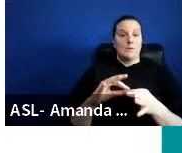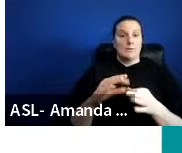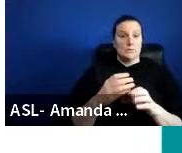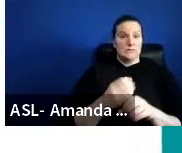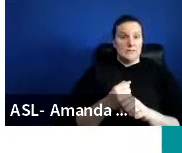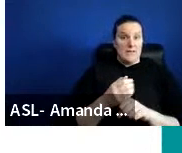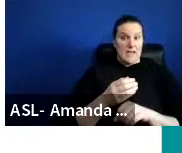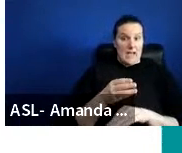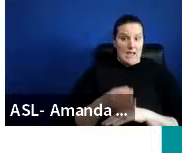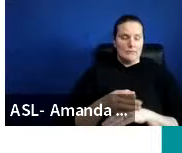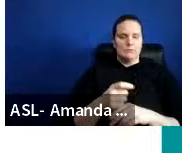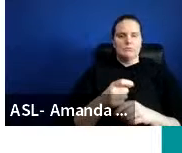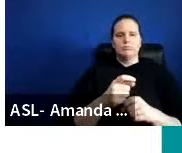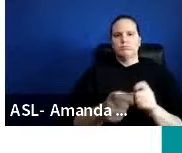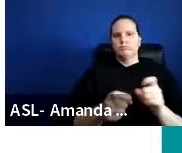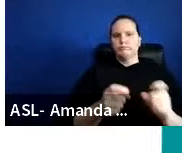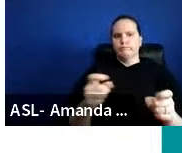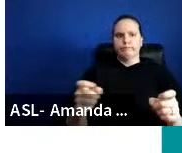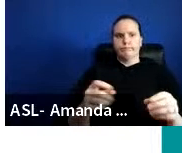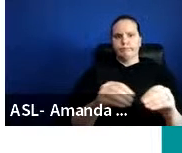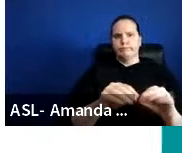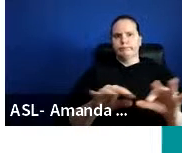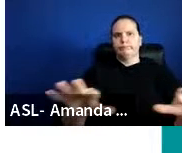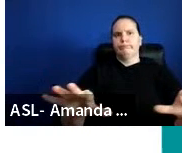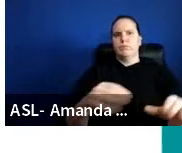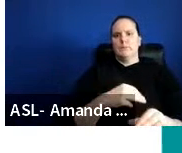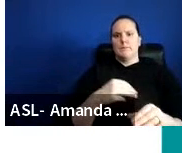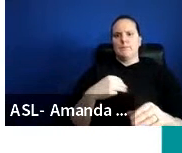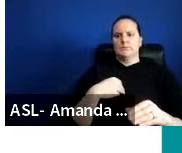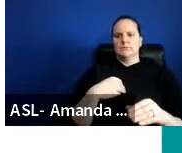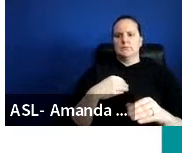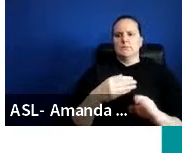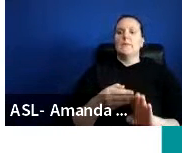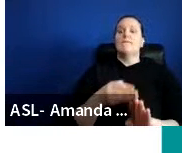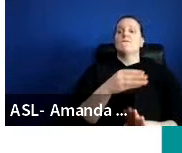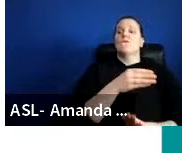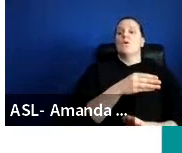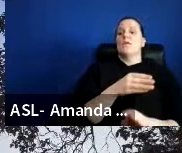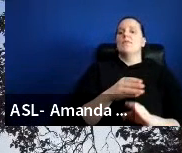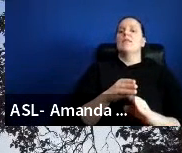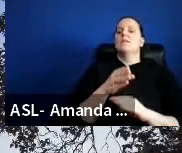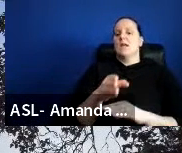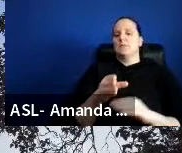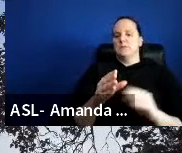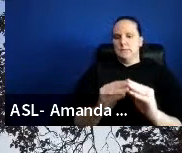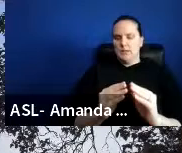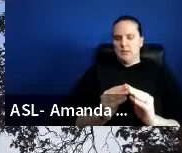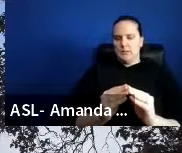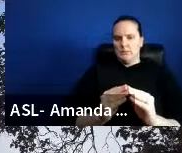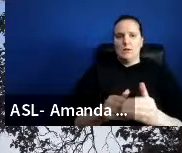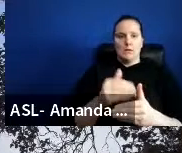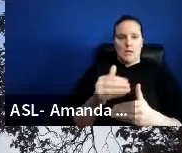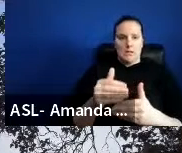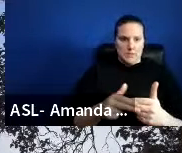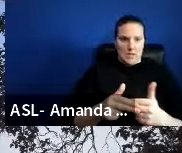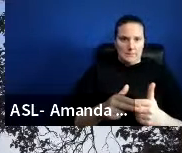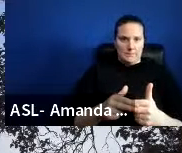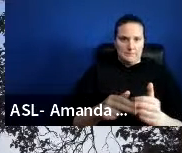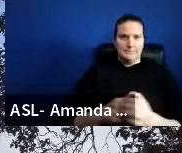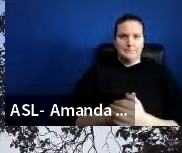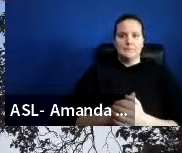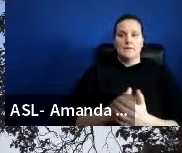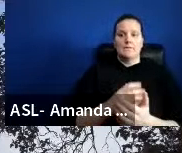point will be distributed to members in advance of their next meeting. Next slide, please. So with that,